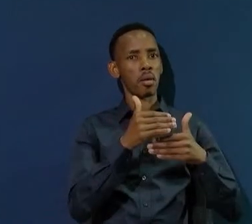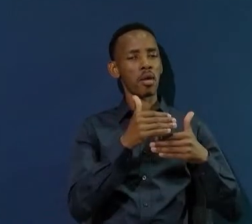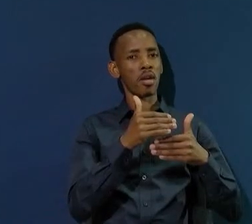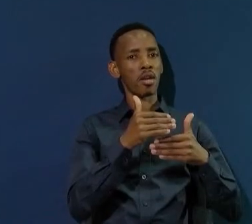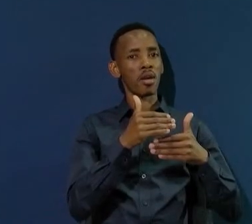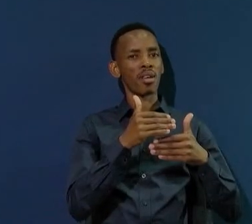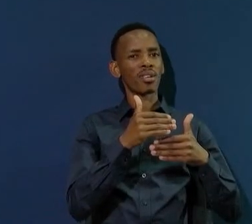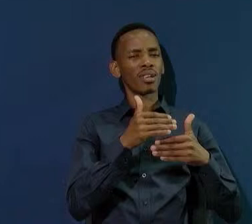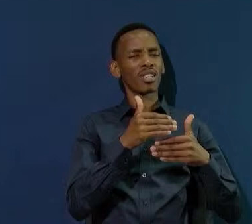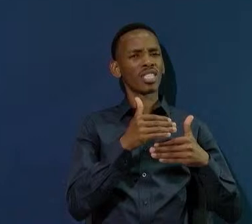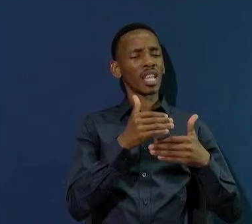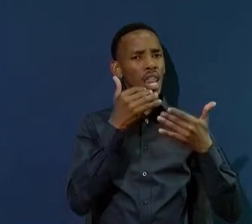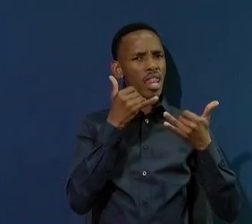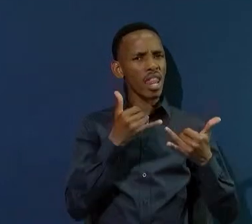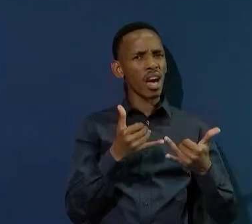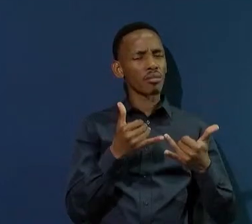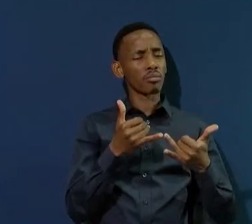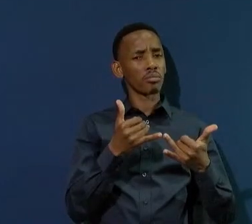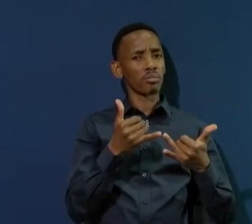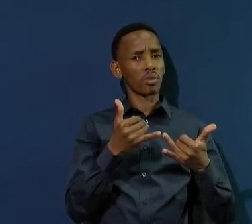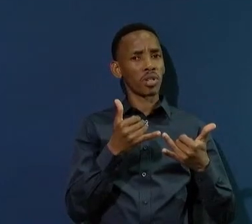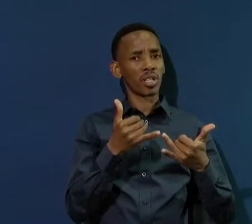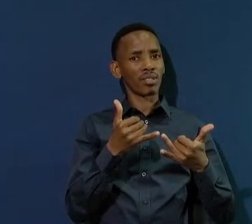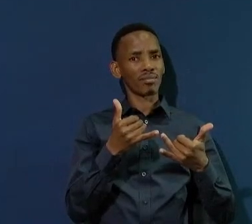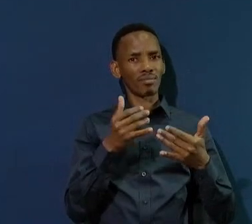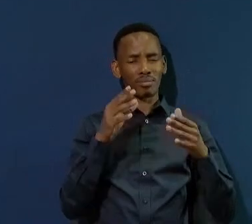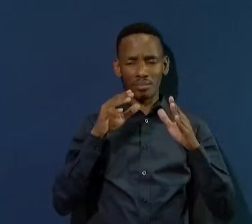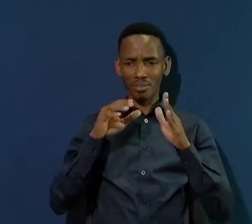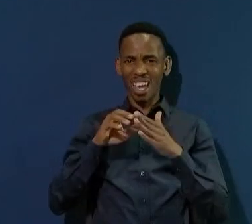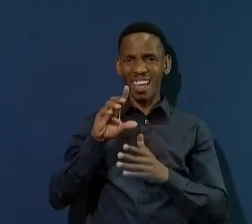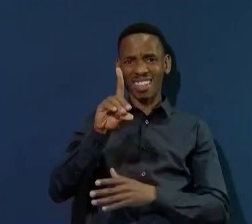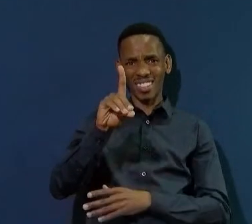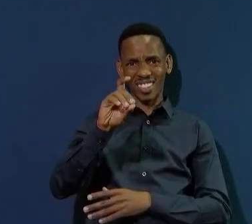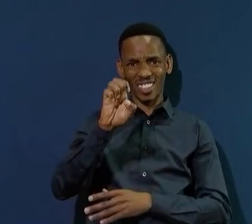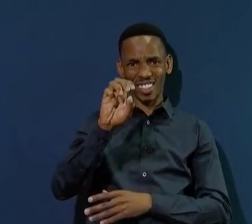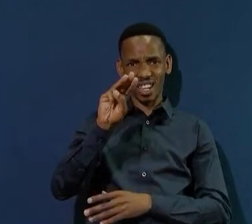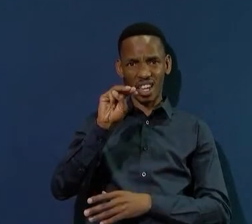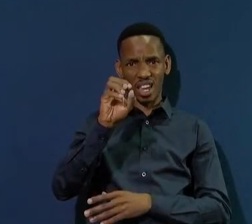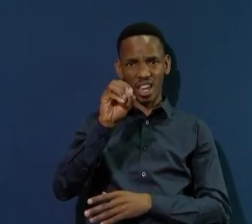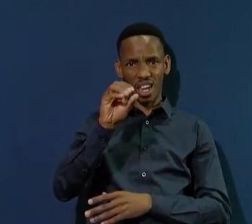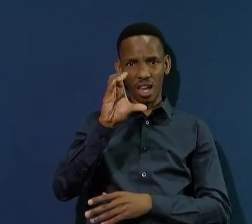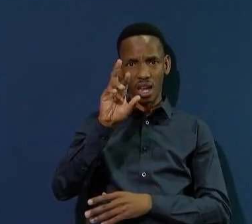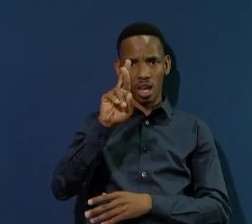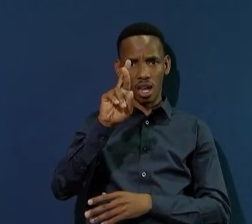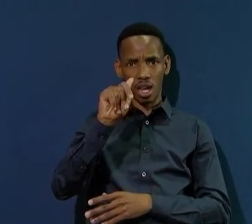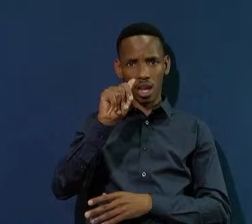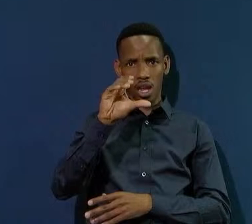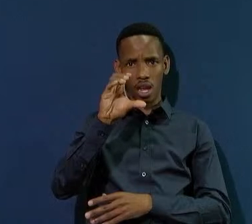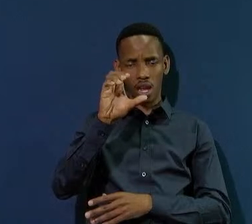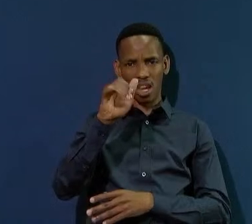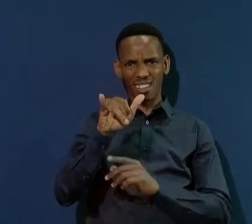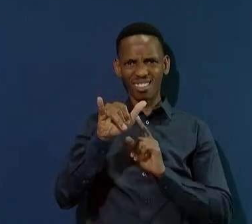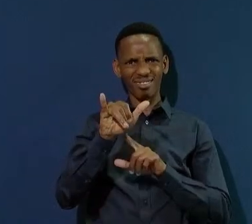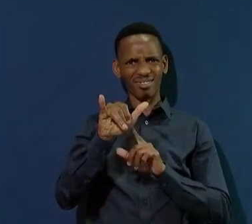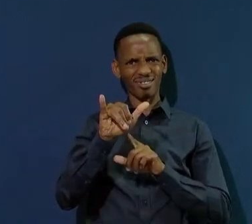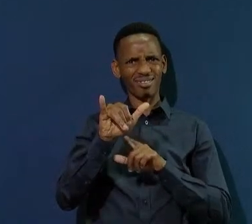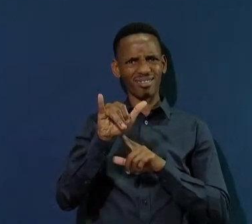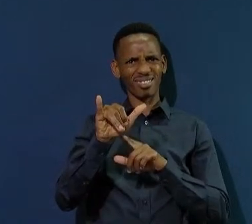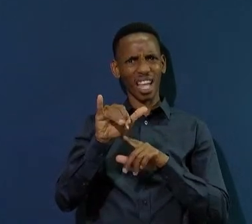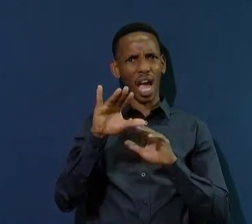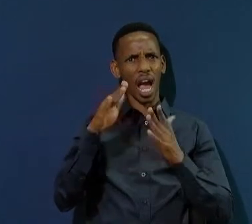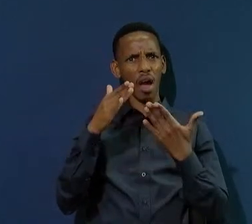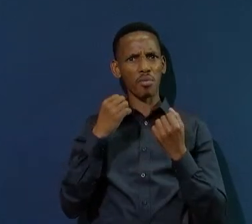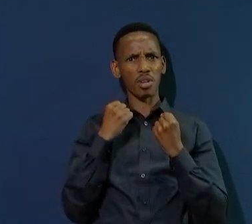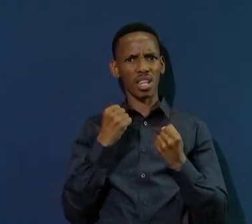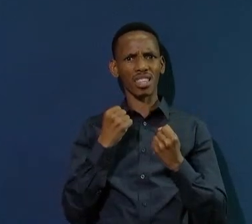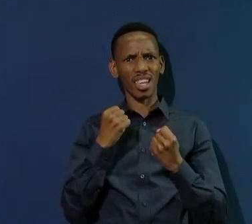a mme gone mo go tlhaloganyeng gore puso a batho ka batho e nonoga jang ka ntlha ya tsone dilo tse kana e